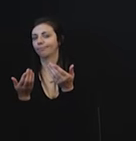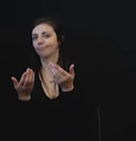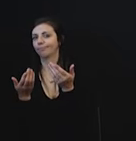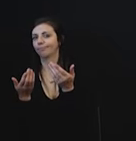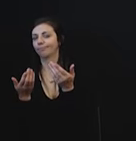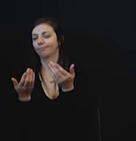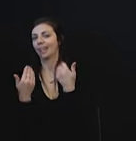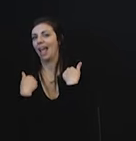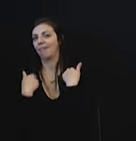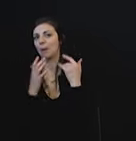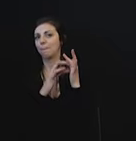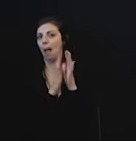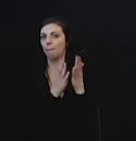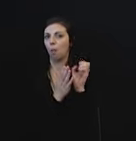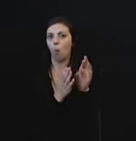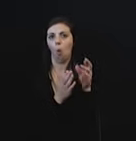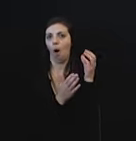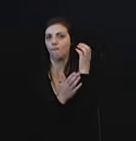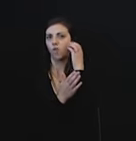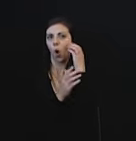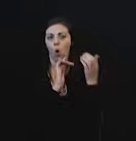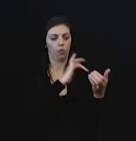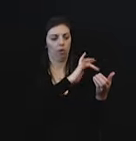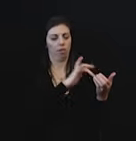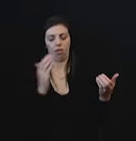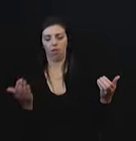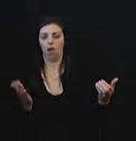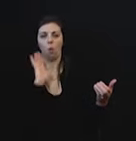phone or something like that, to have it available.